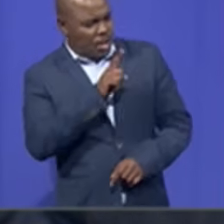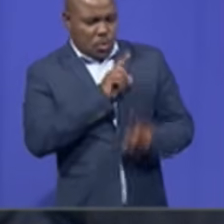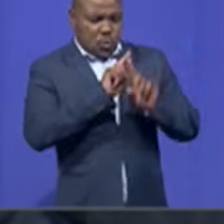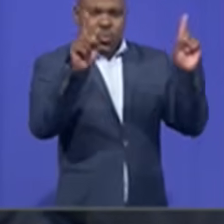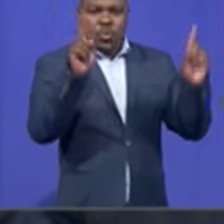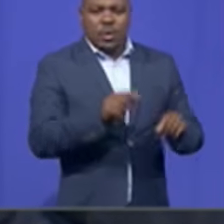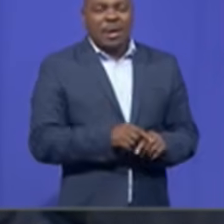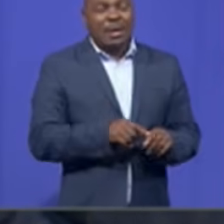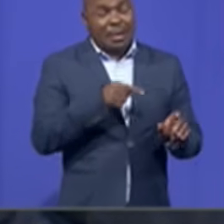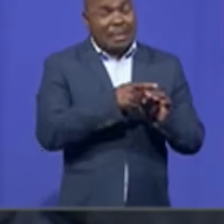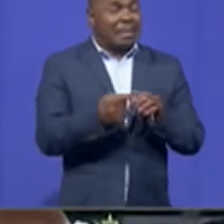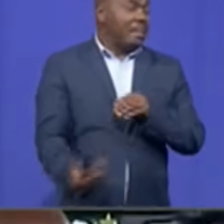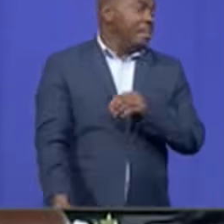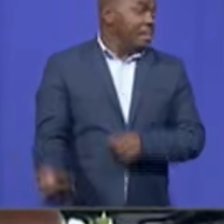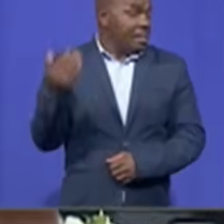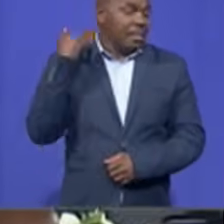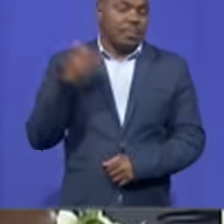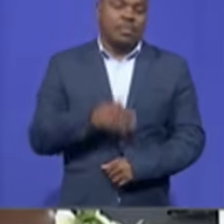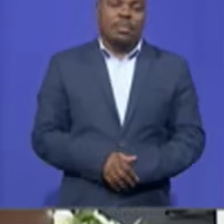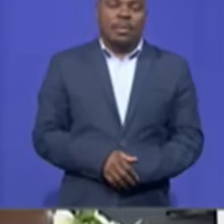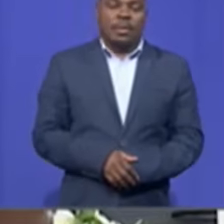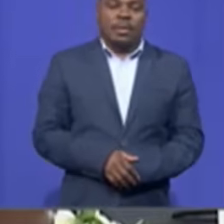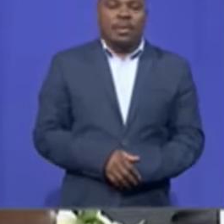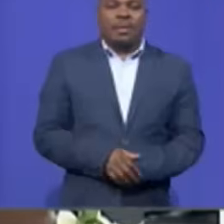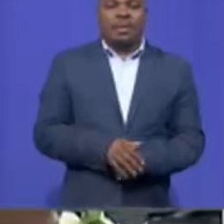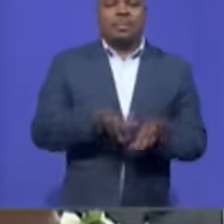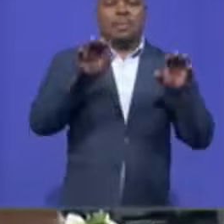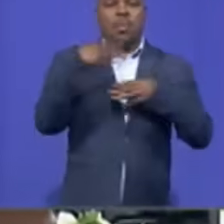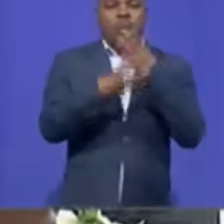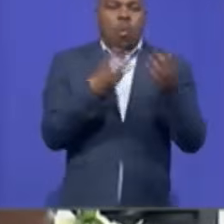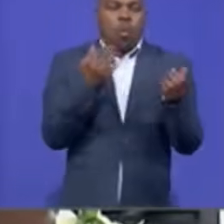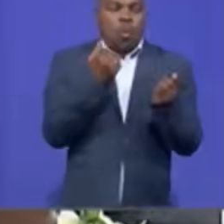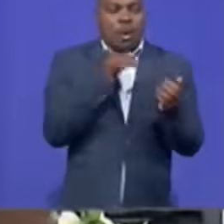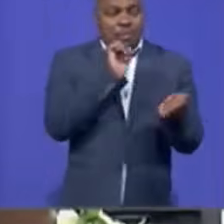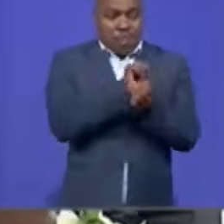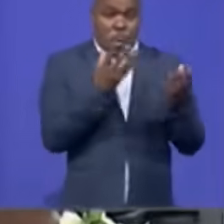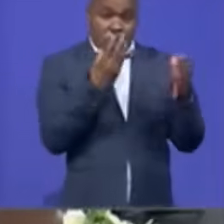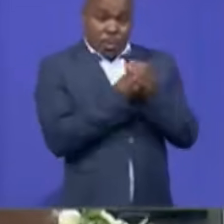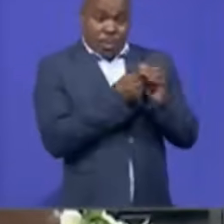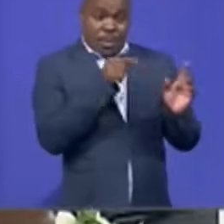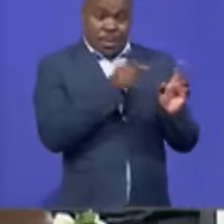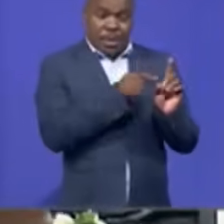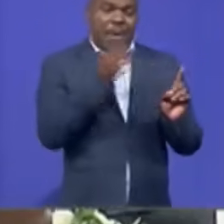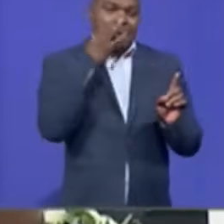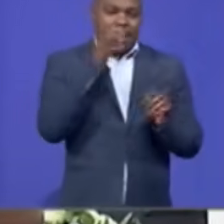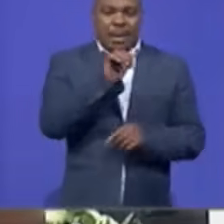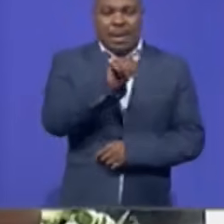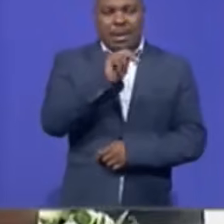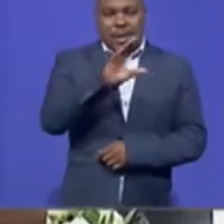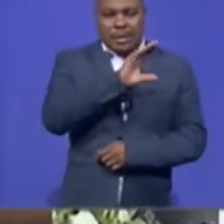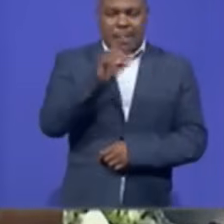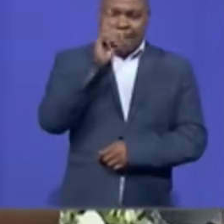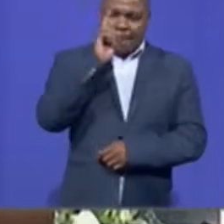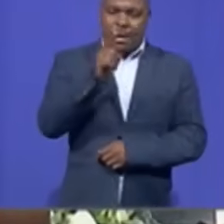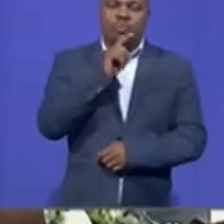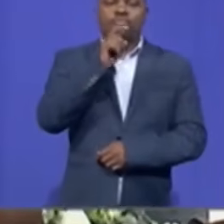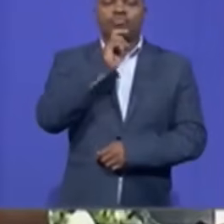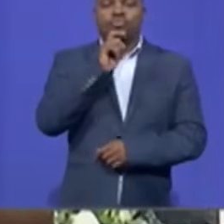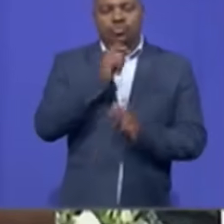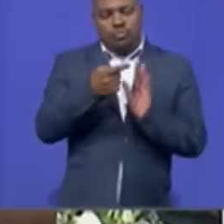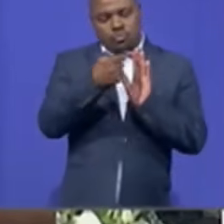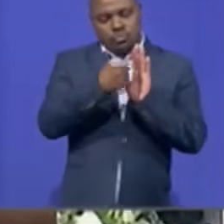And it's a long time ago. Batshwara kaene ba pele ba re lekoko la ANC le tshwanetse la diragatsa melawana ya